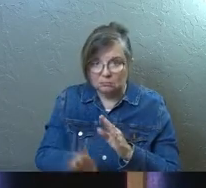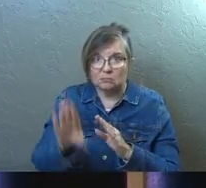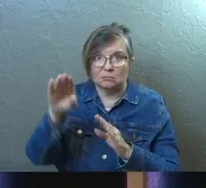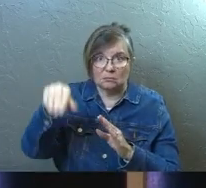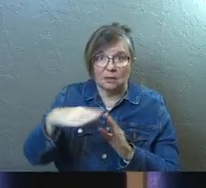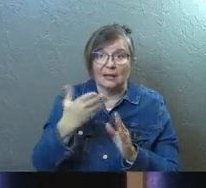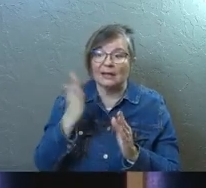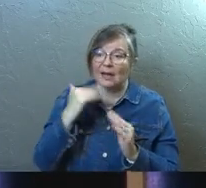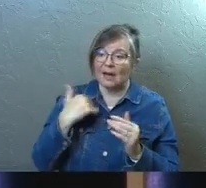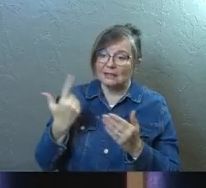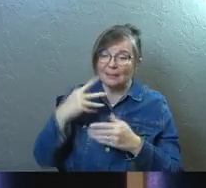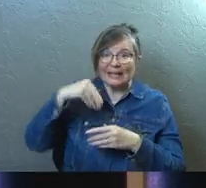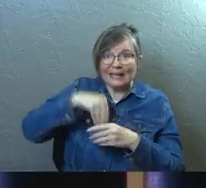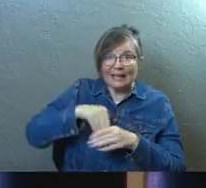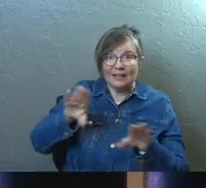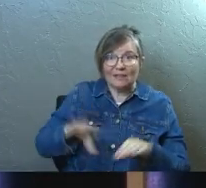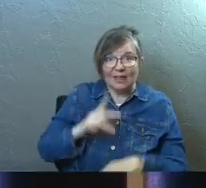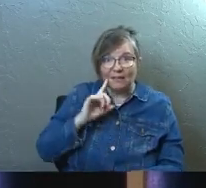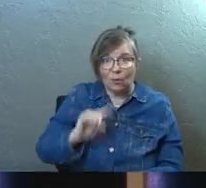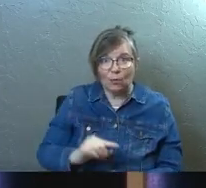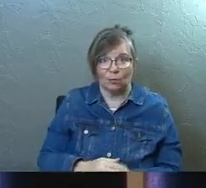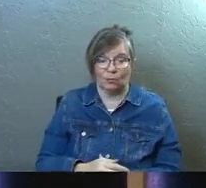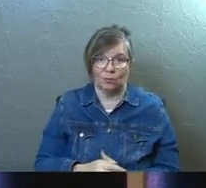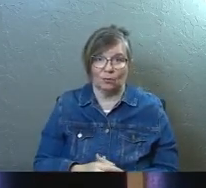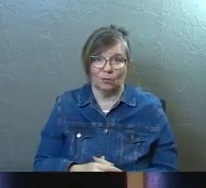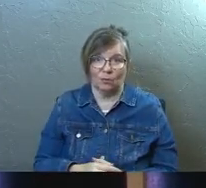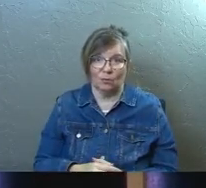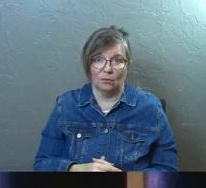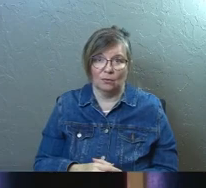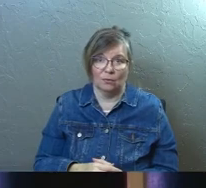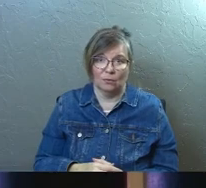And so God's got something in the valley.